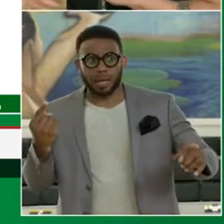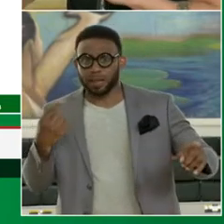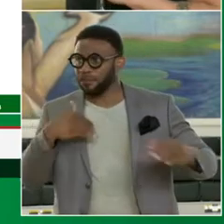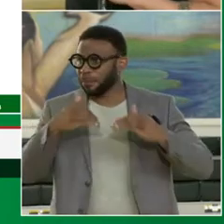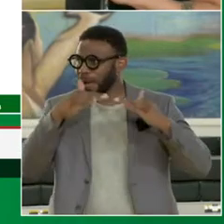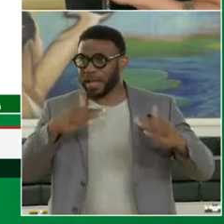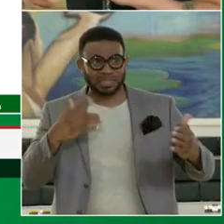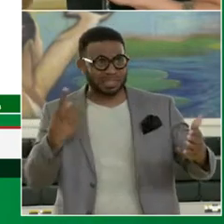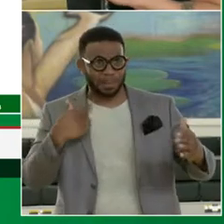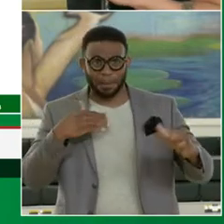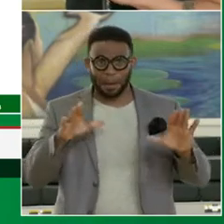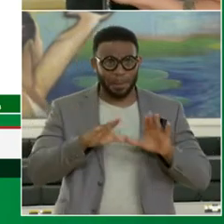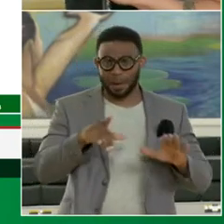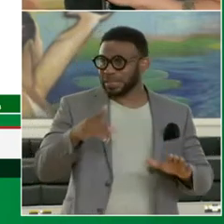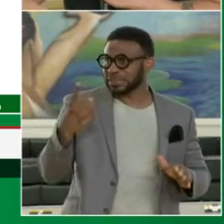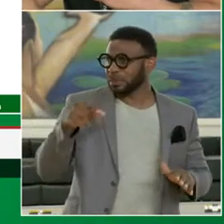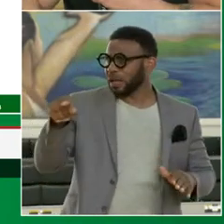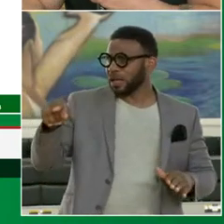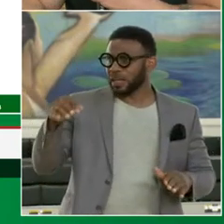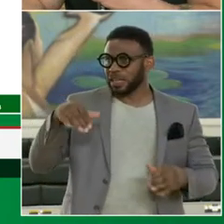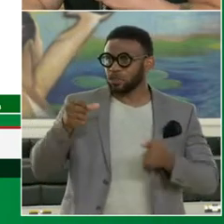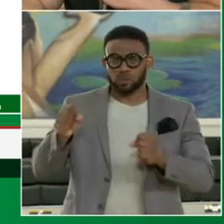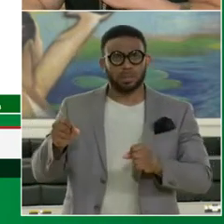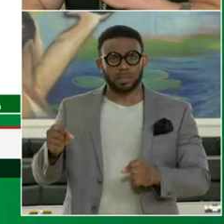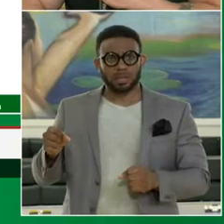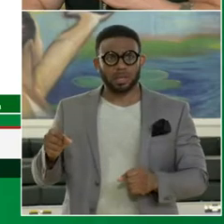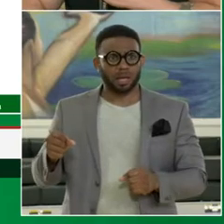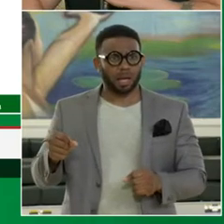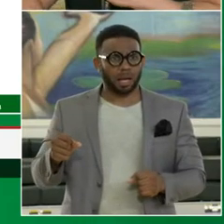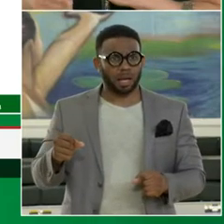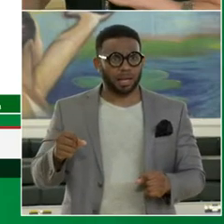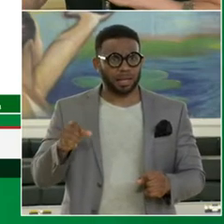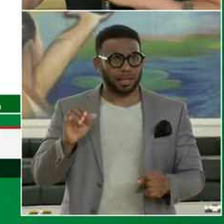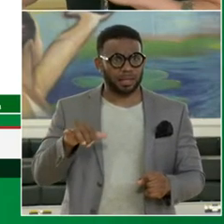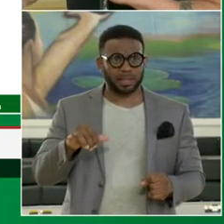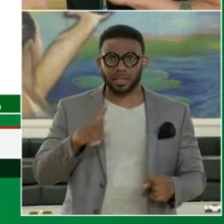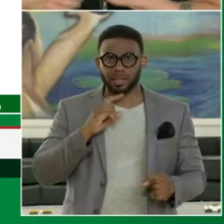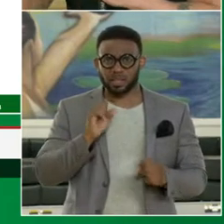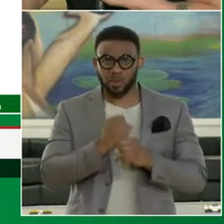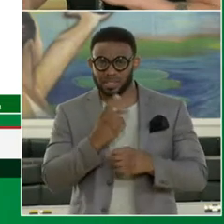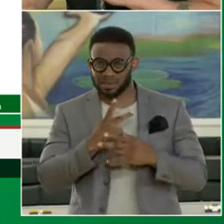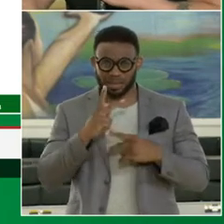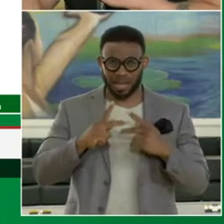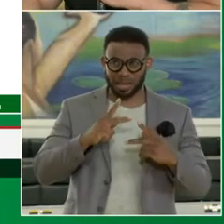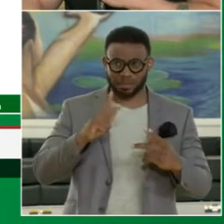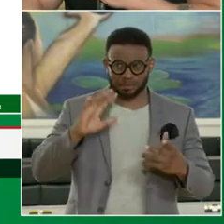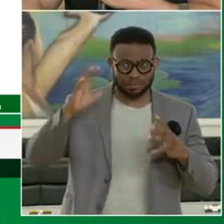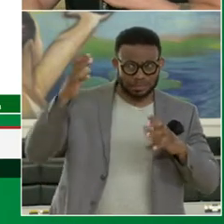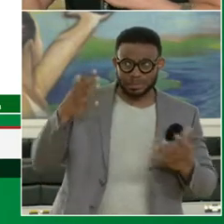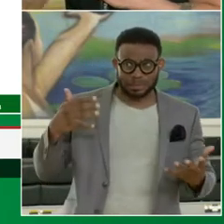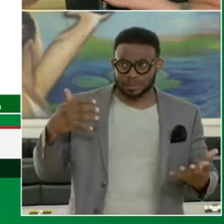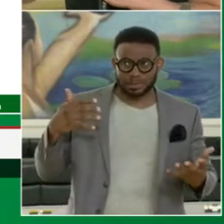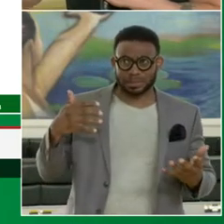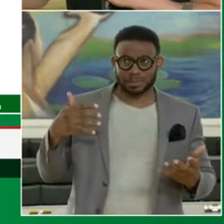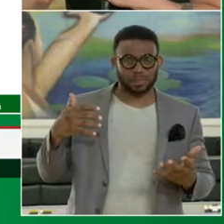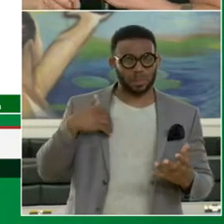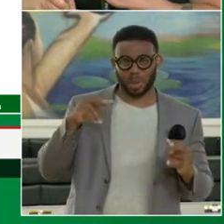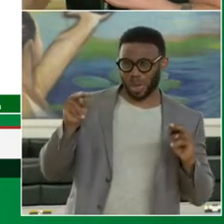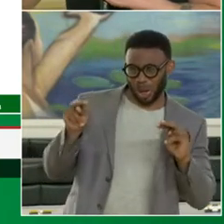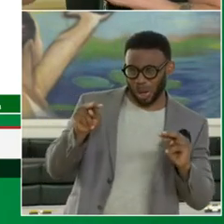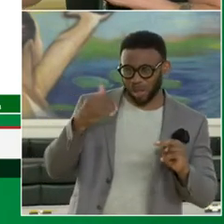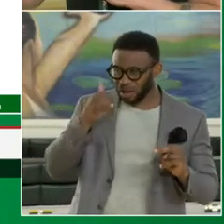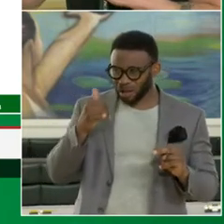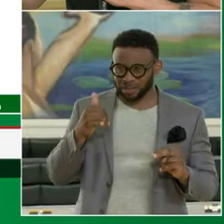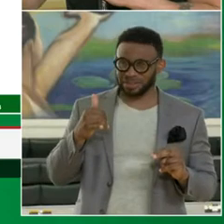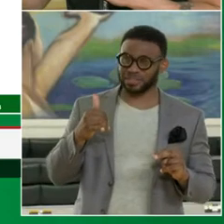of my house, there's somebody in my block, there's somebody out here on the street that is creating some kind of ruckus. And when we look at those